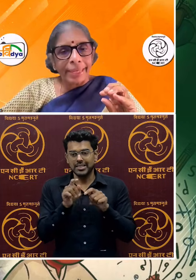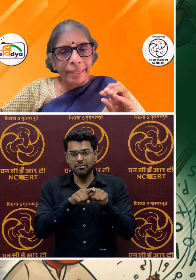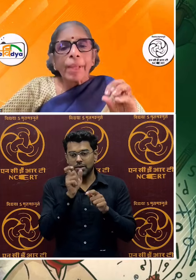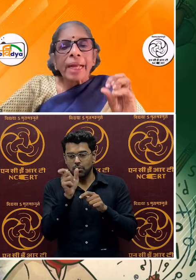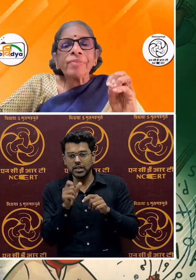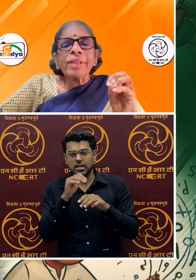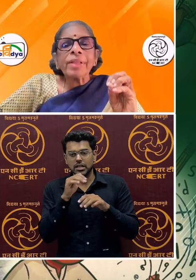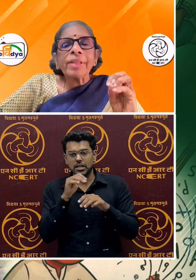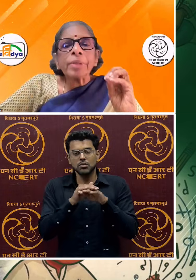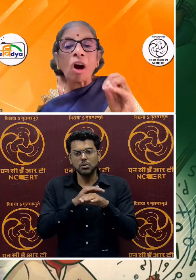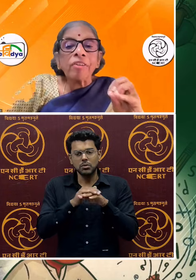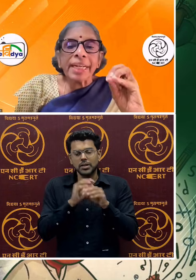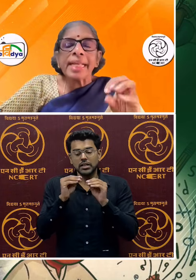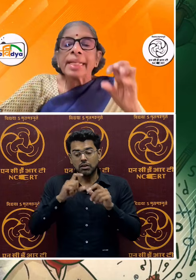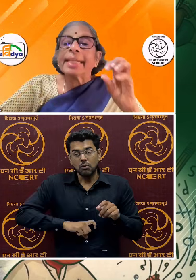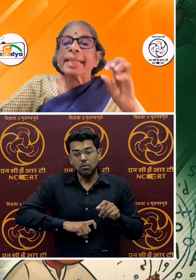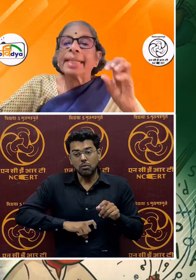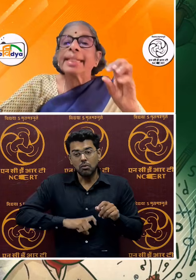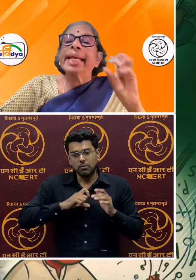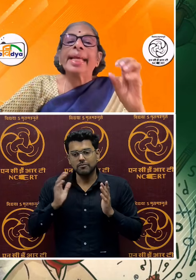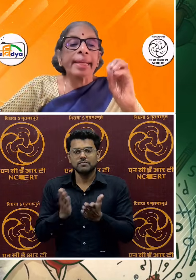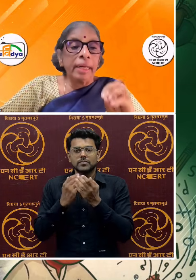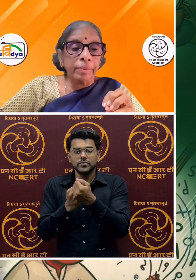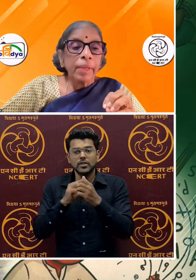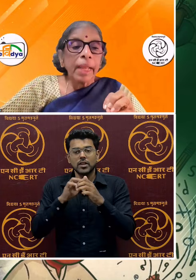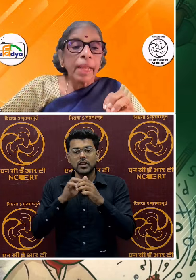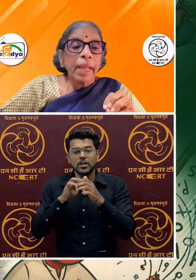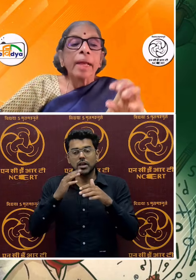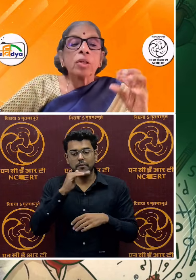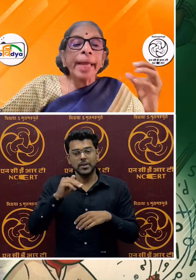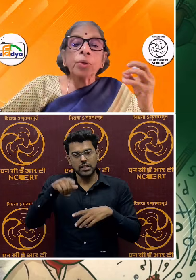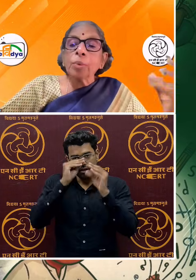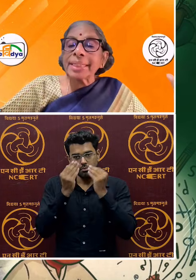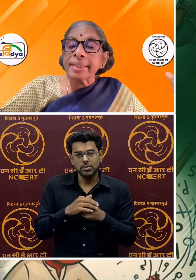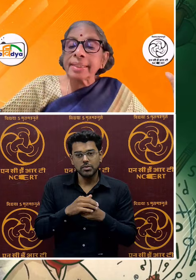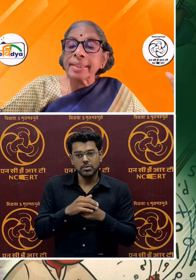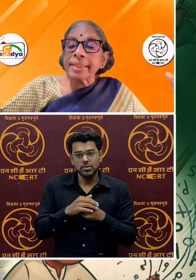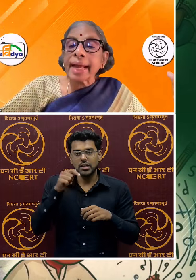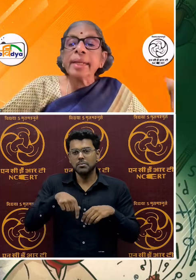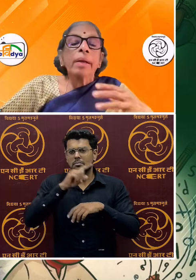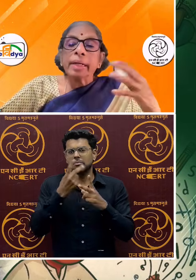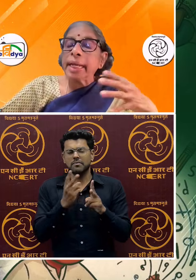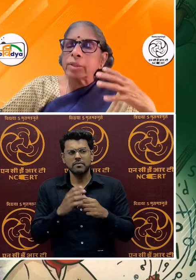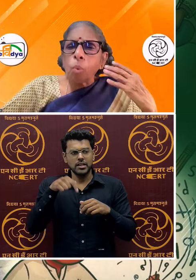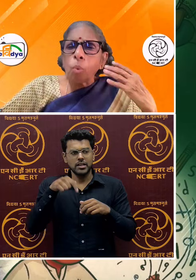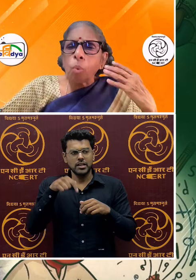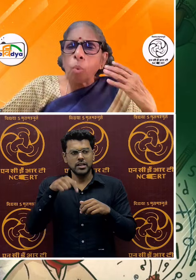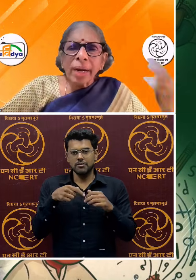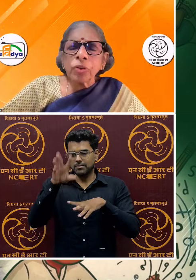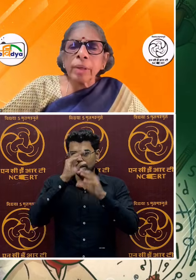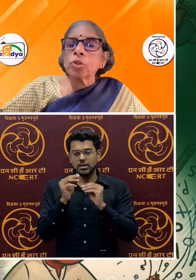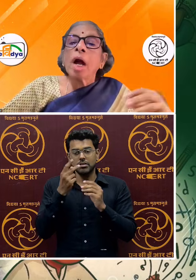little by little, give them the confidence that they can learn. Today, the universal design learning is